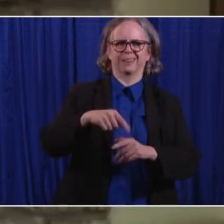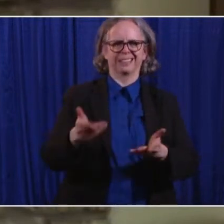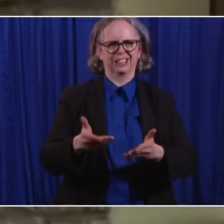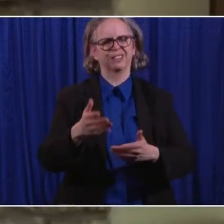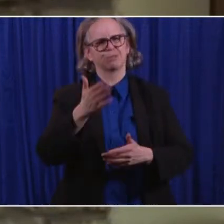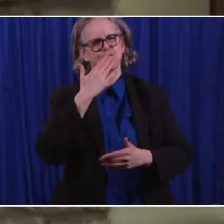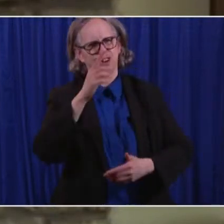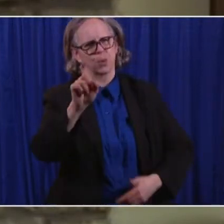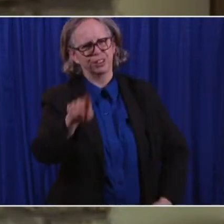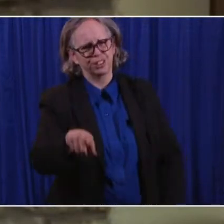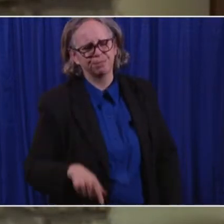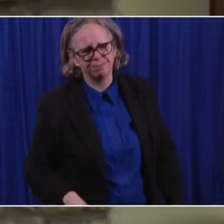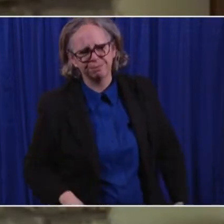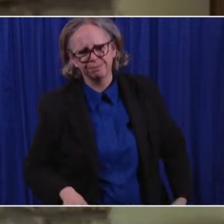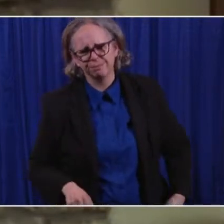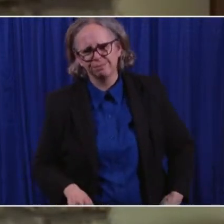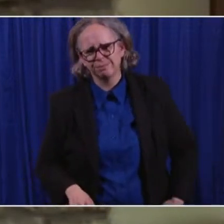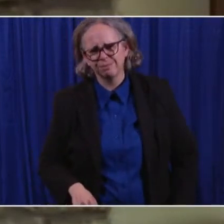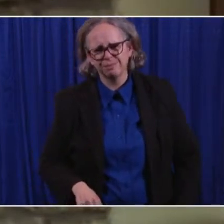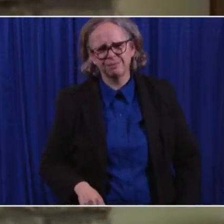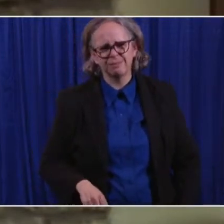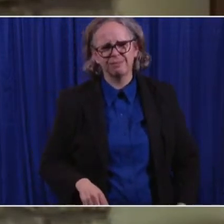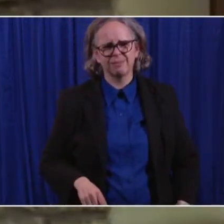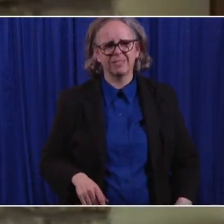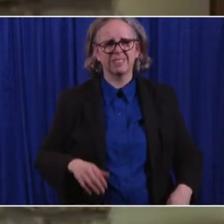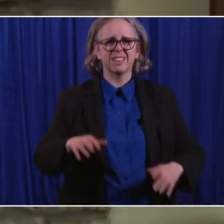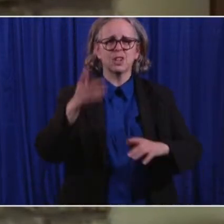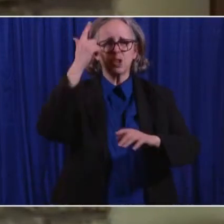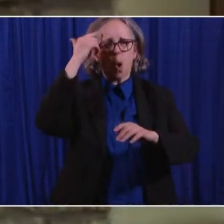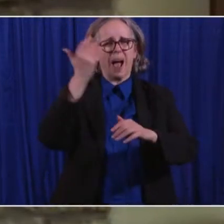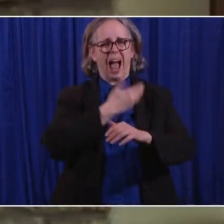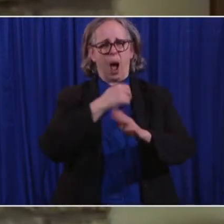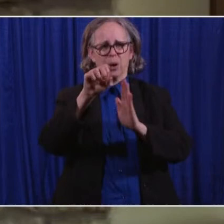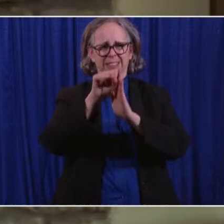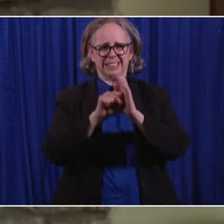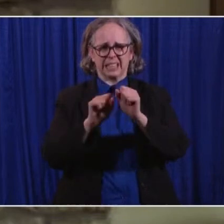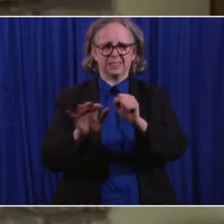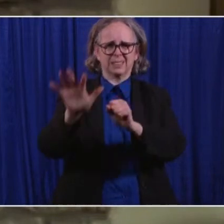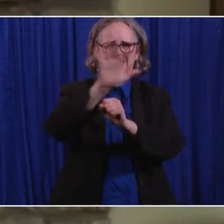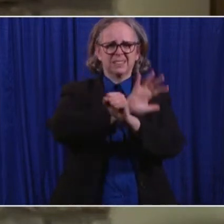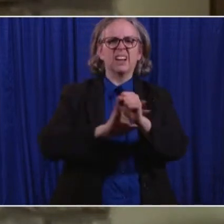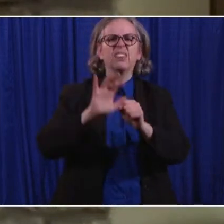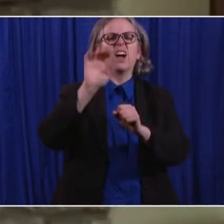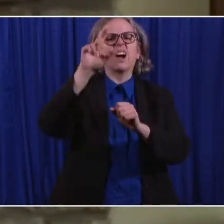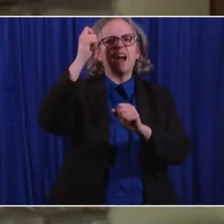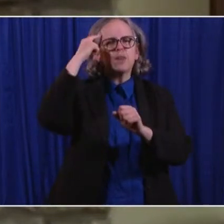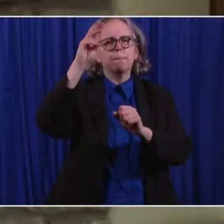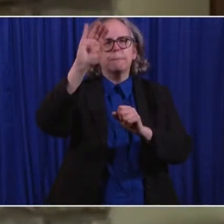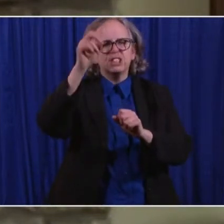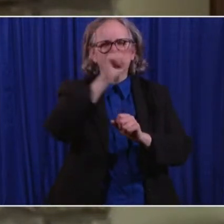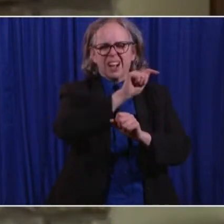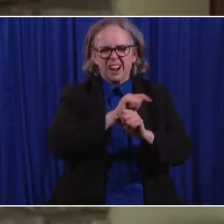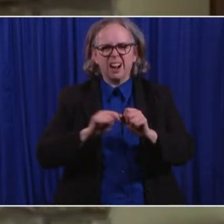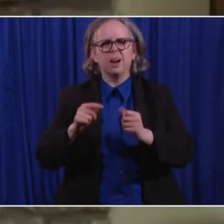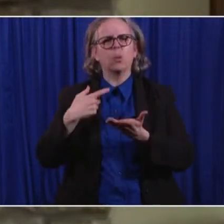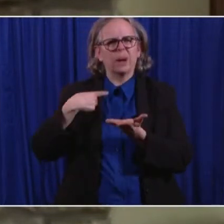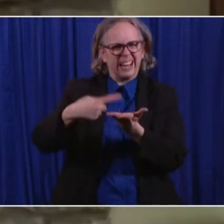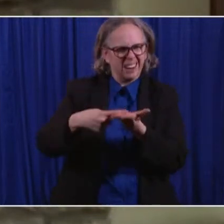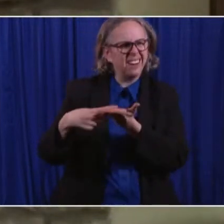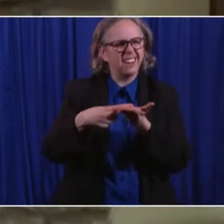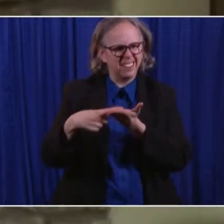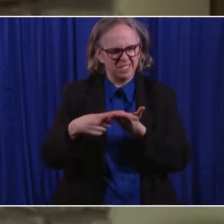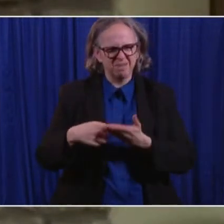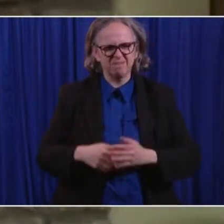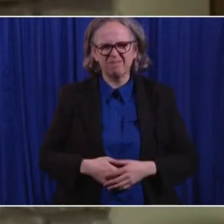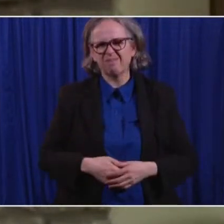I've talked to our neighboring governors, talked to other governors, and we have Ohioans today who are getting